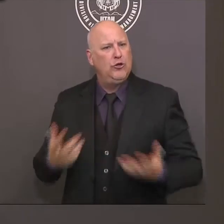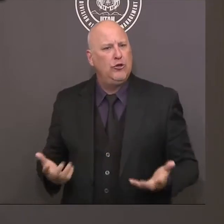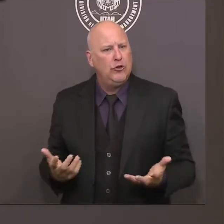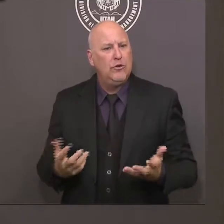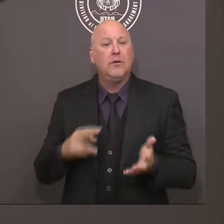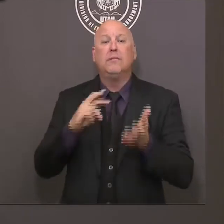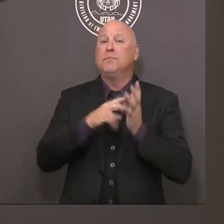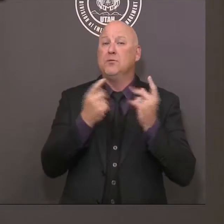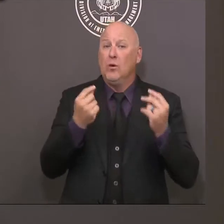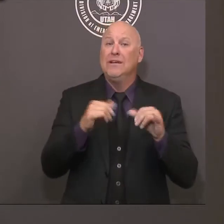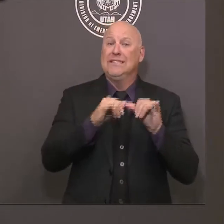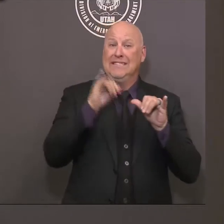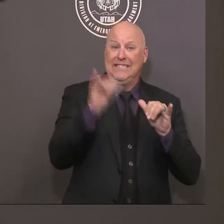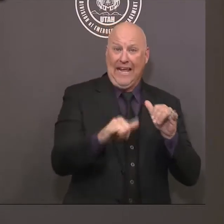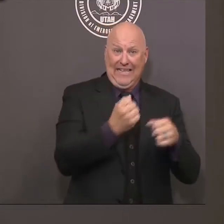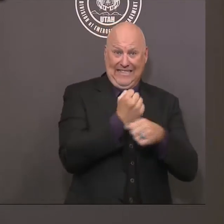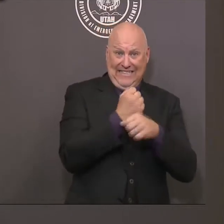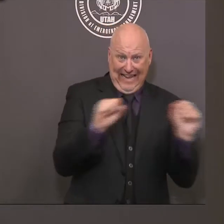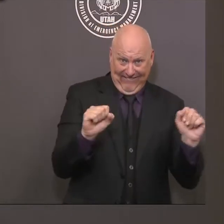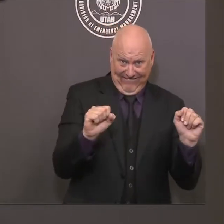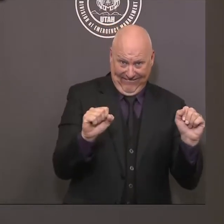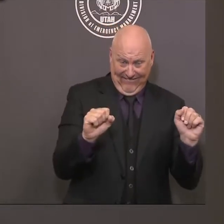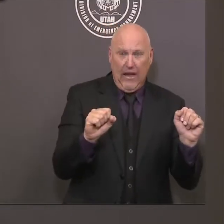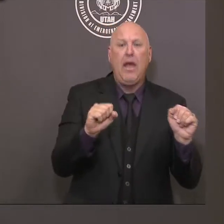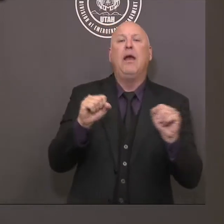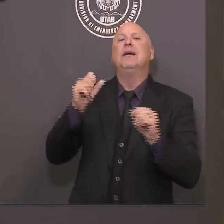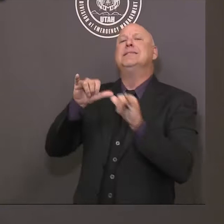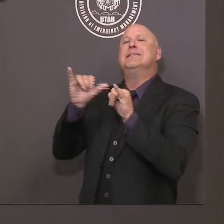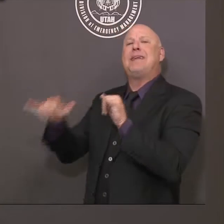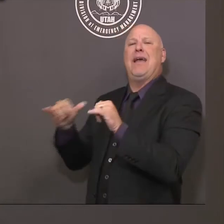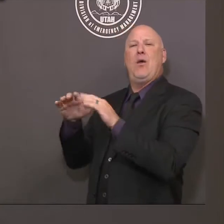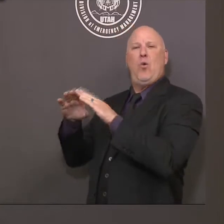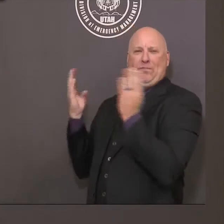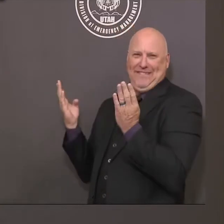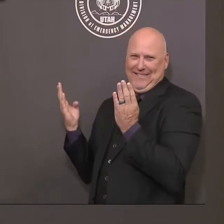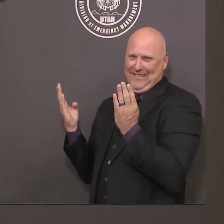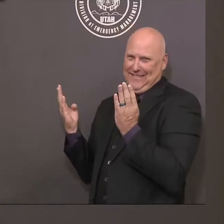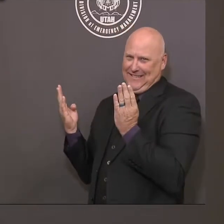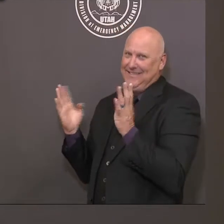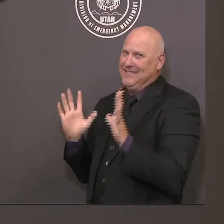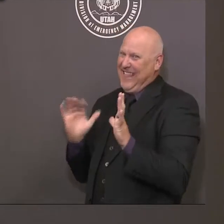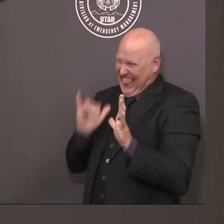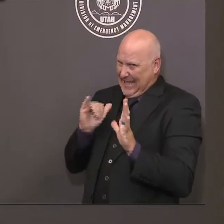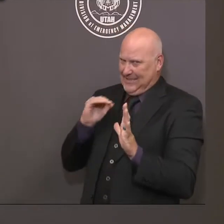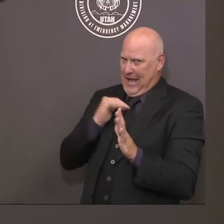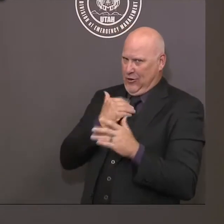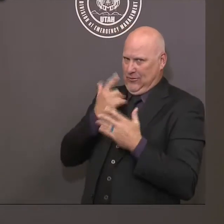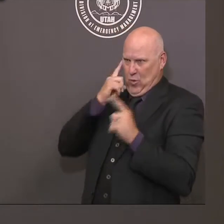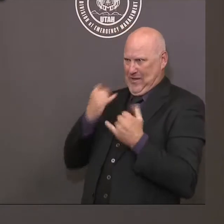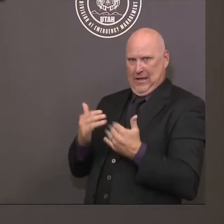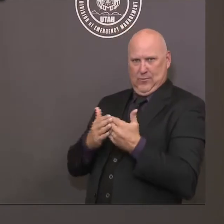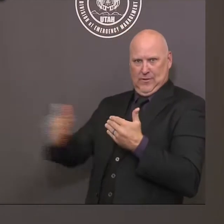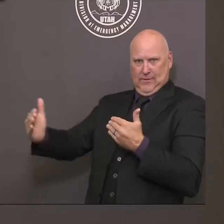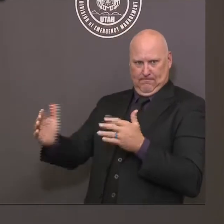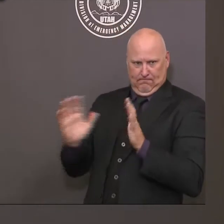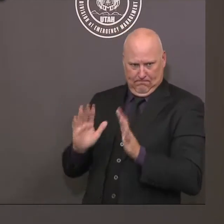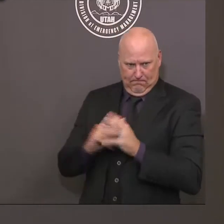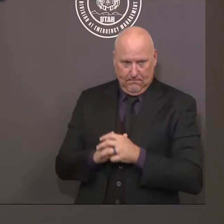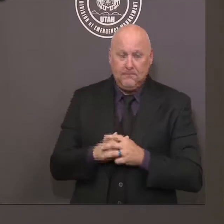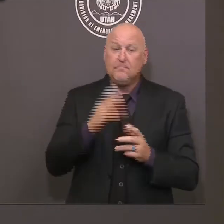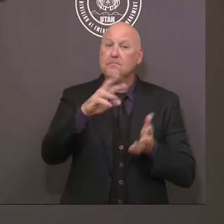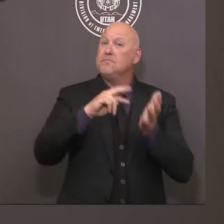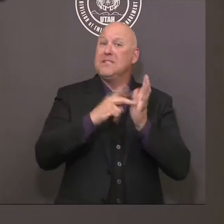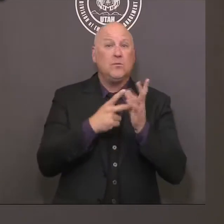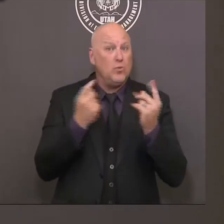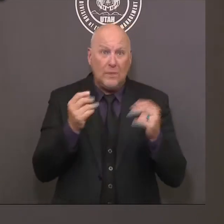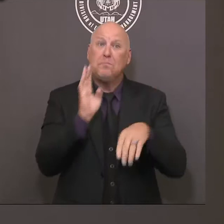focus on building business and consumer confidence. This campaign calls on Utah businesses to take a